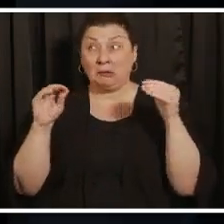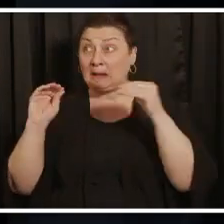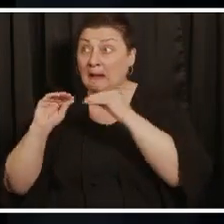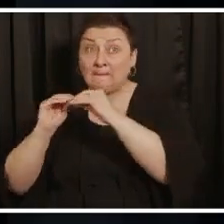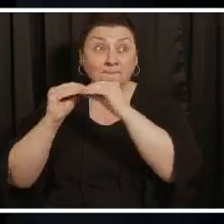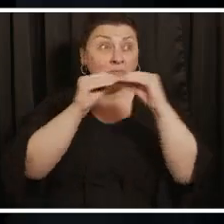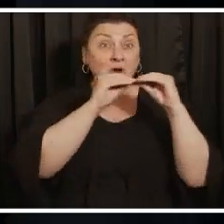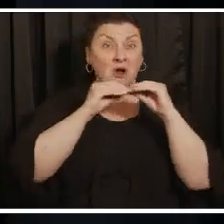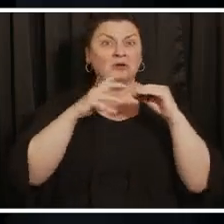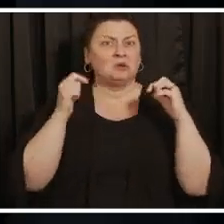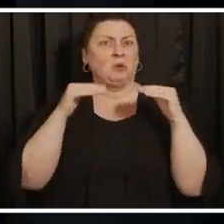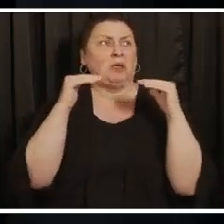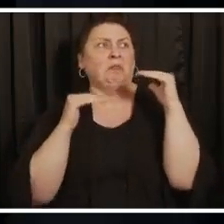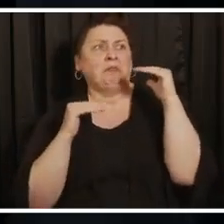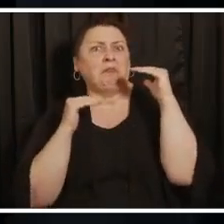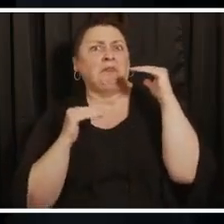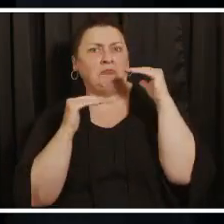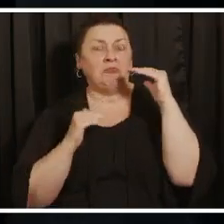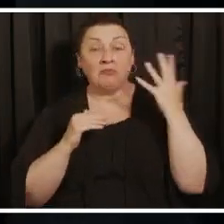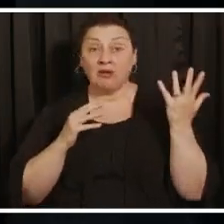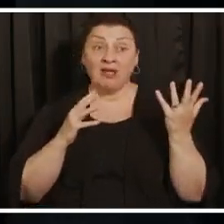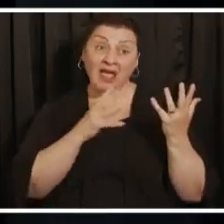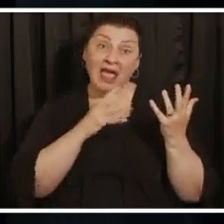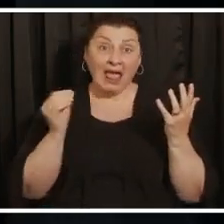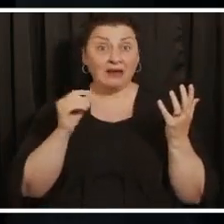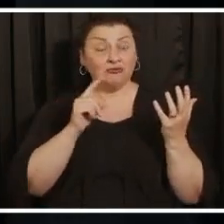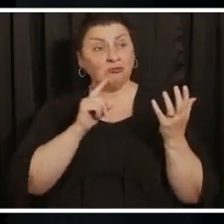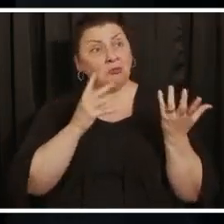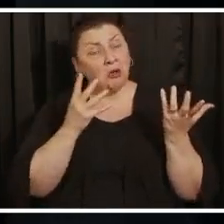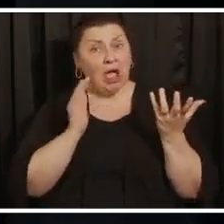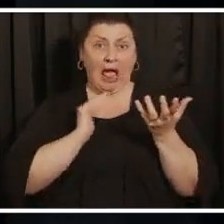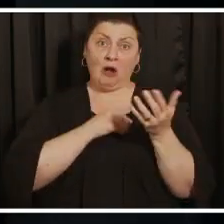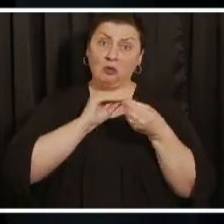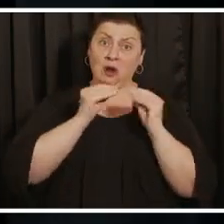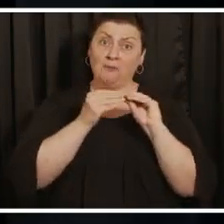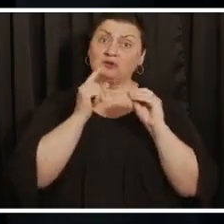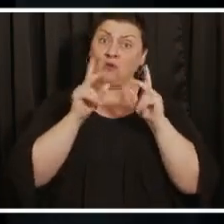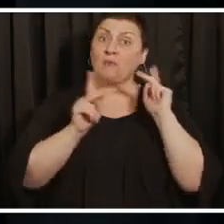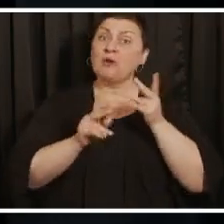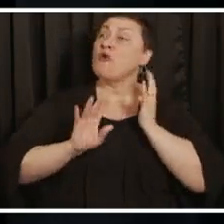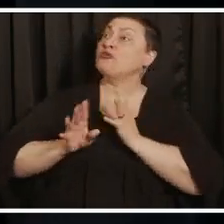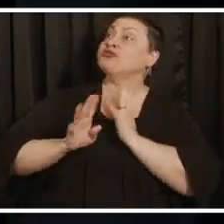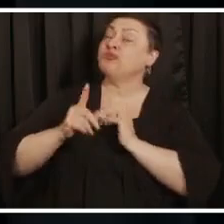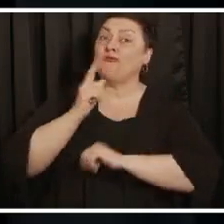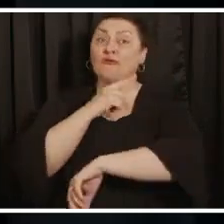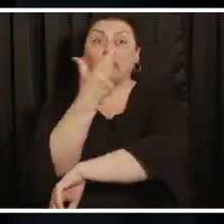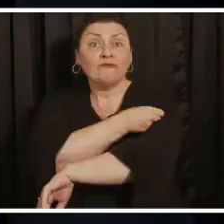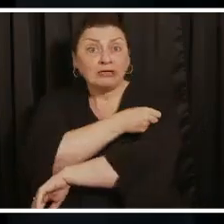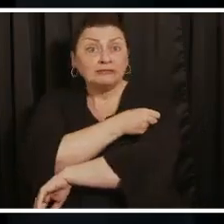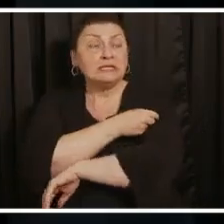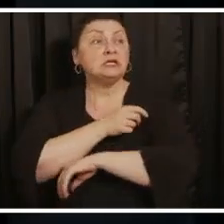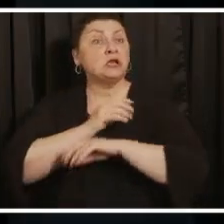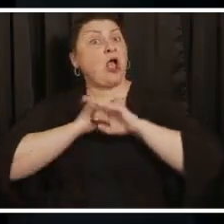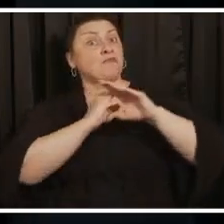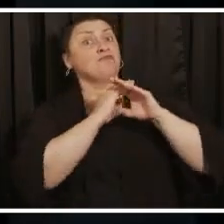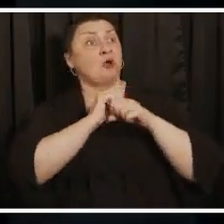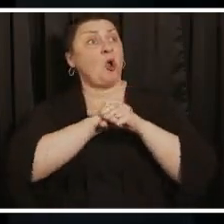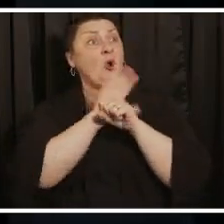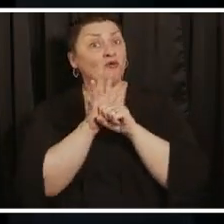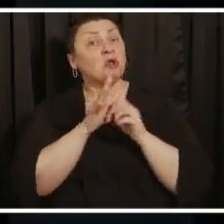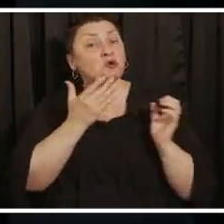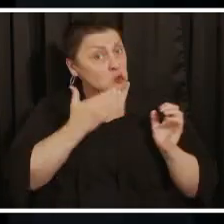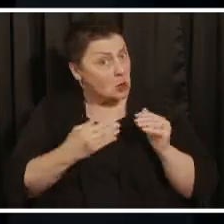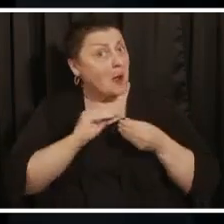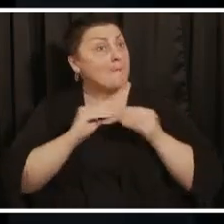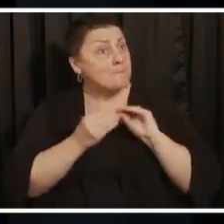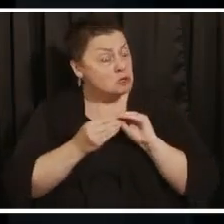of vaccination rates, not the top, we have room to improve, but we're in the top quarter of states, half to quarter